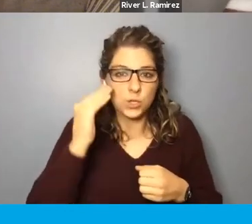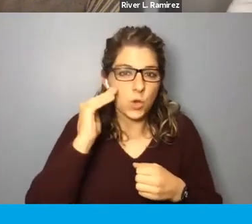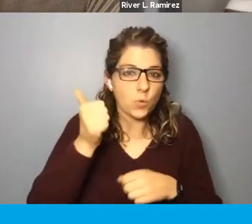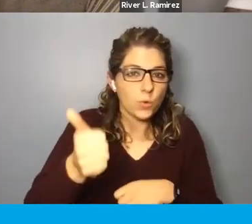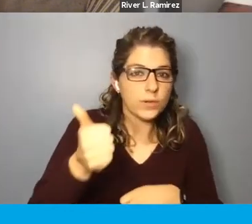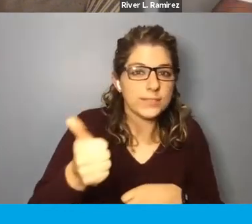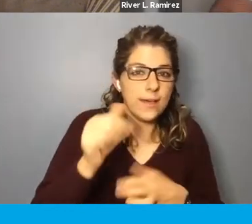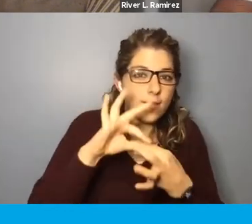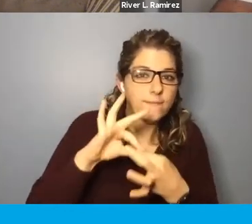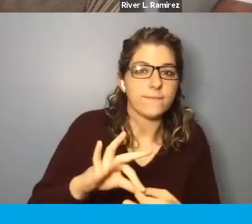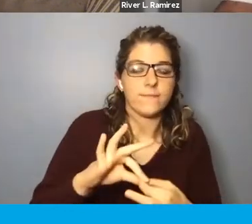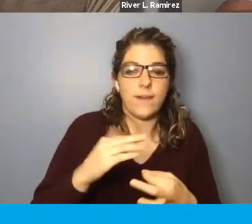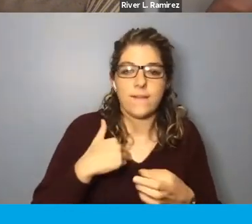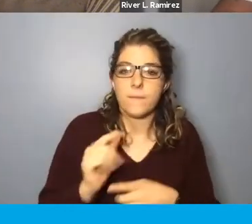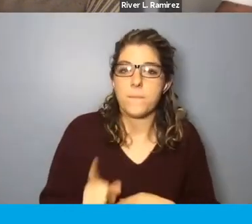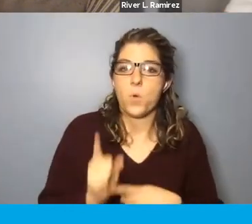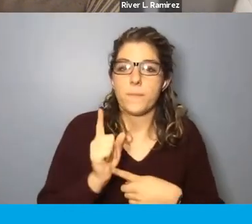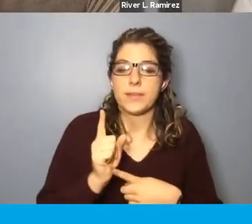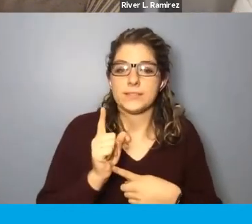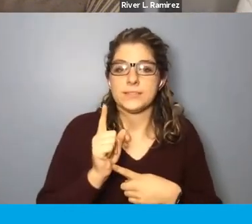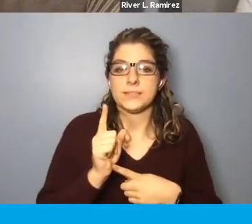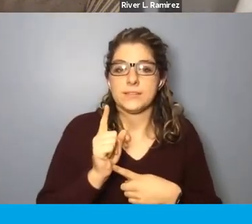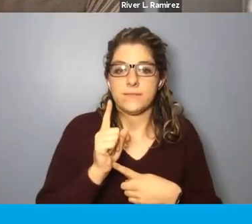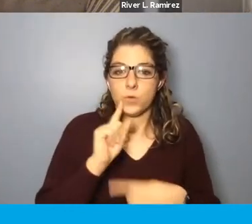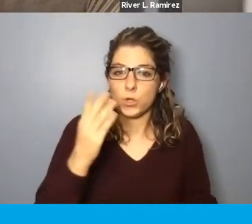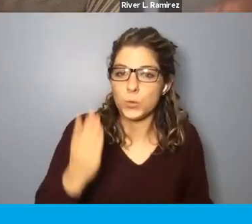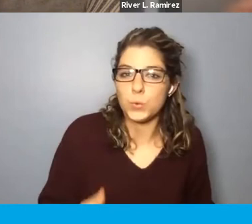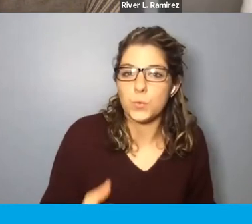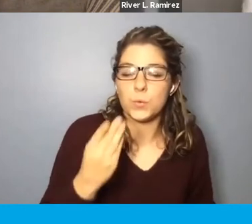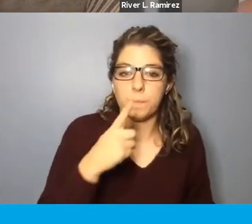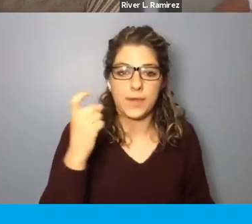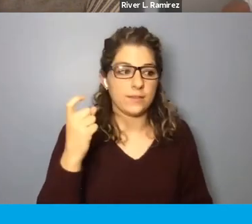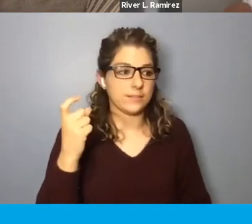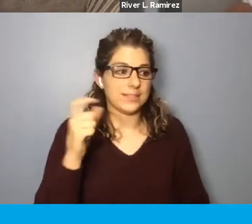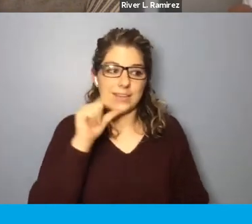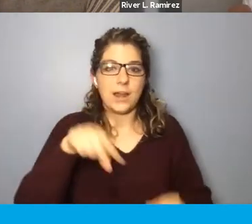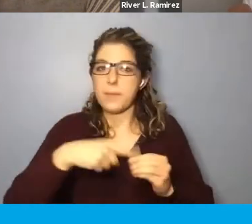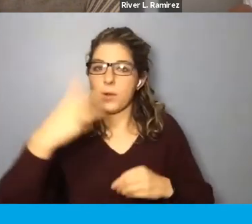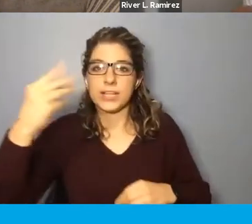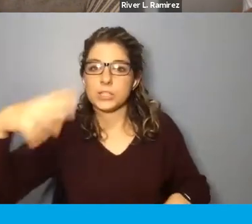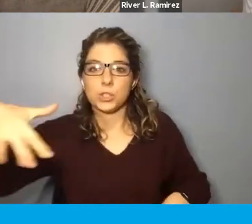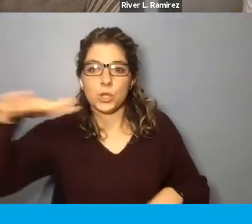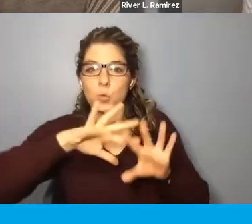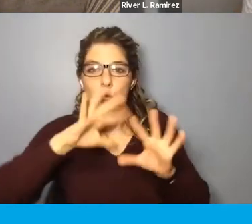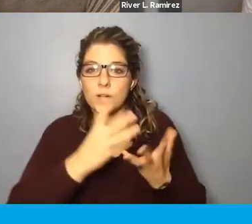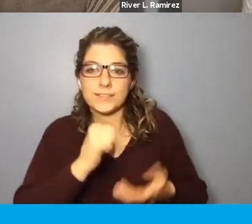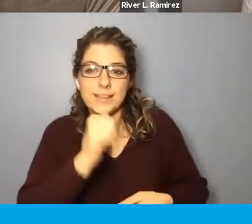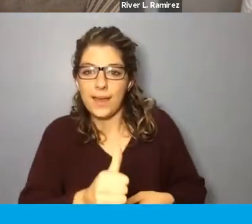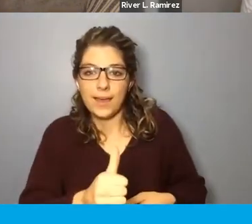and have moments for you, because like it's not about the external world. It's